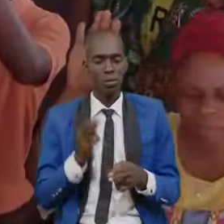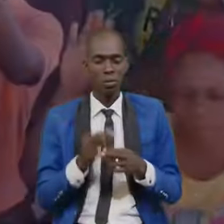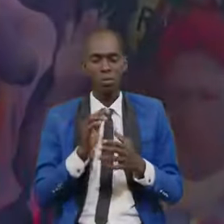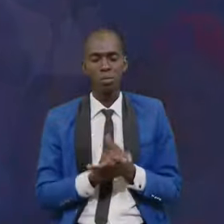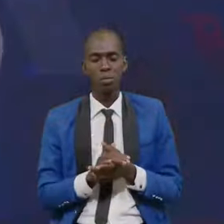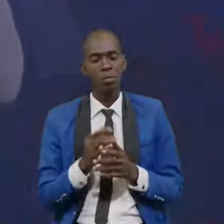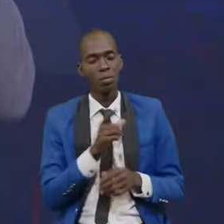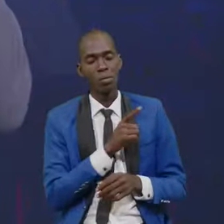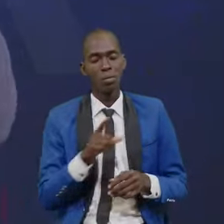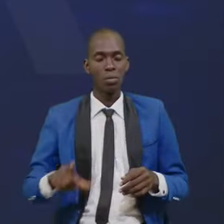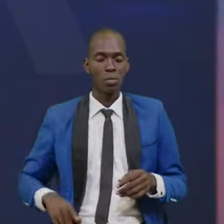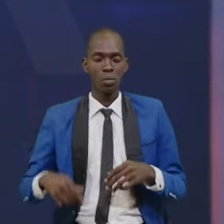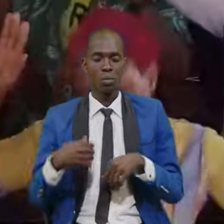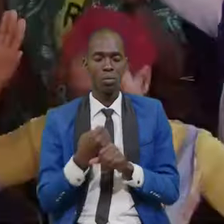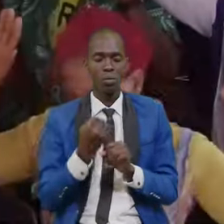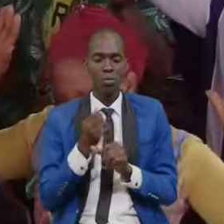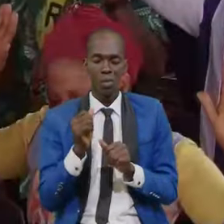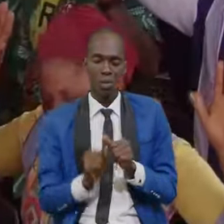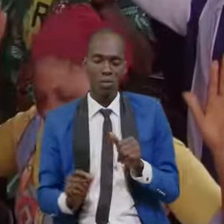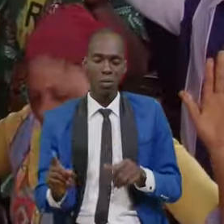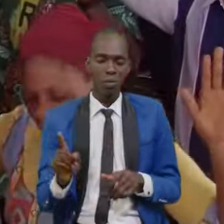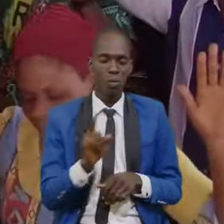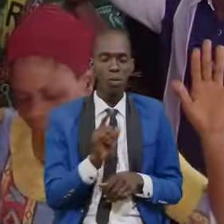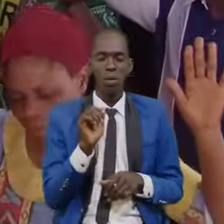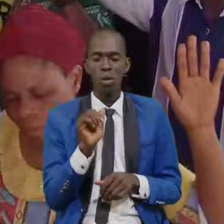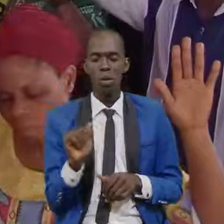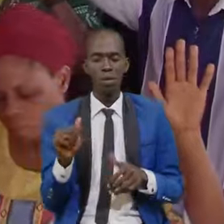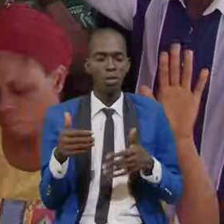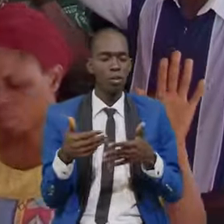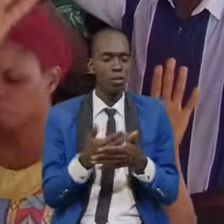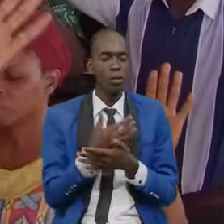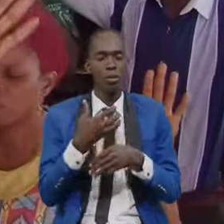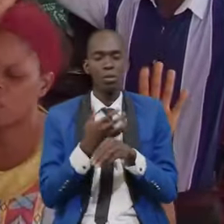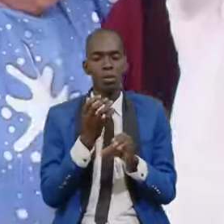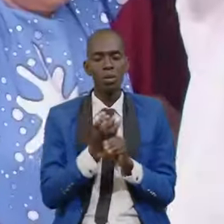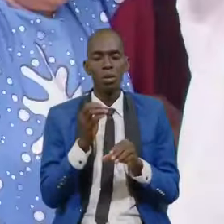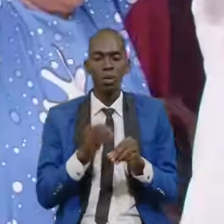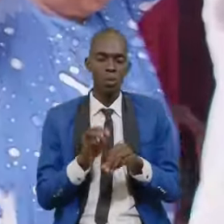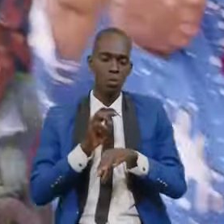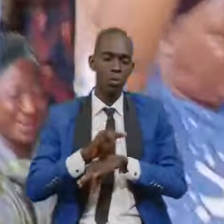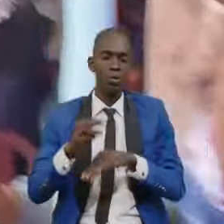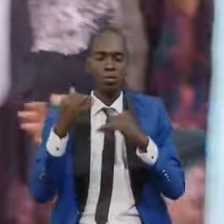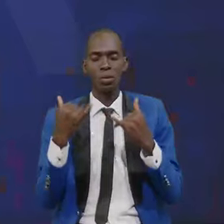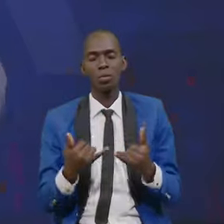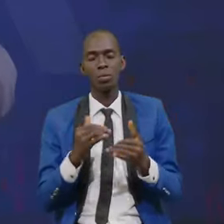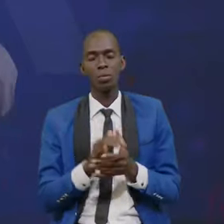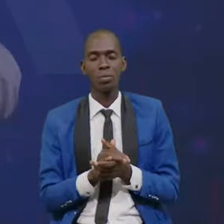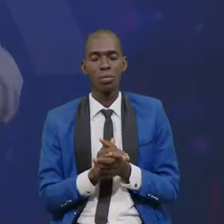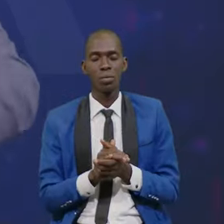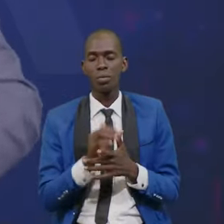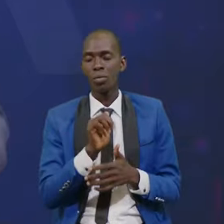Lord, make everyone a new creature in ministry now. A